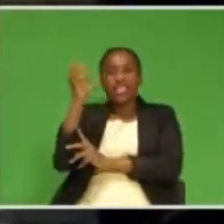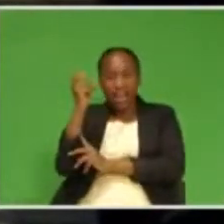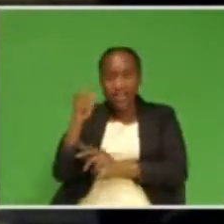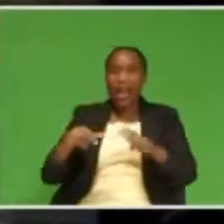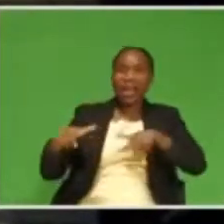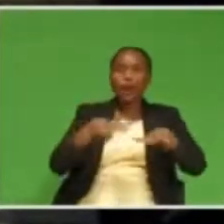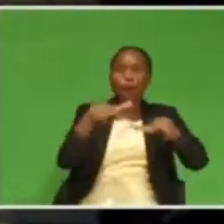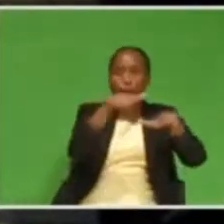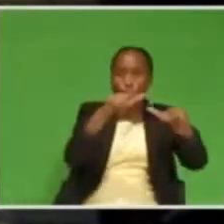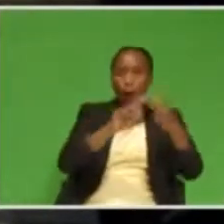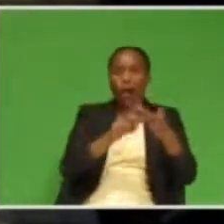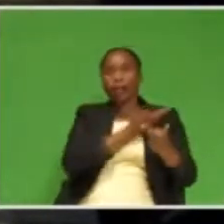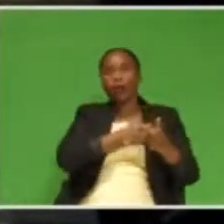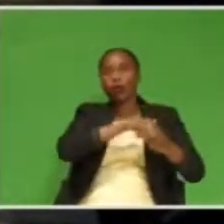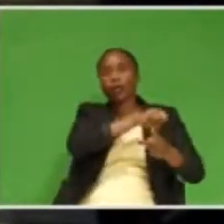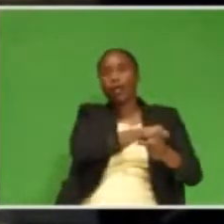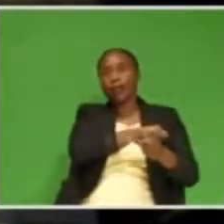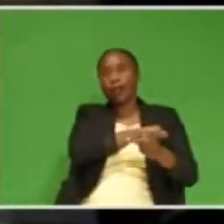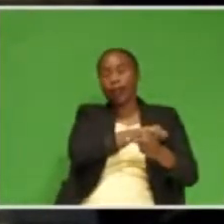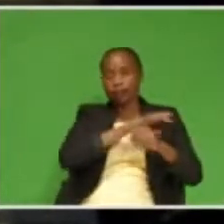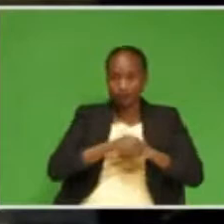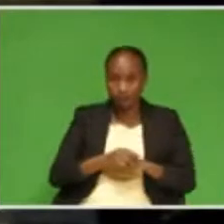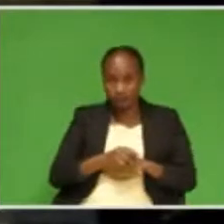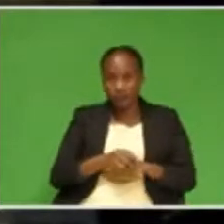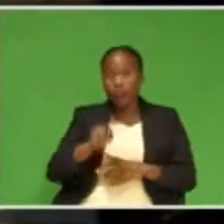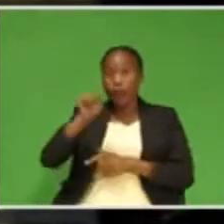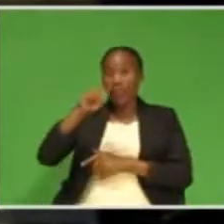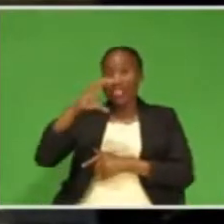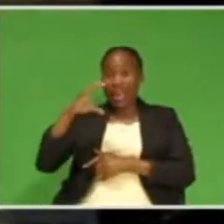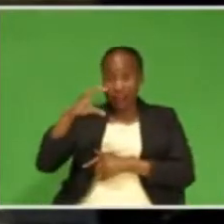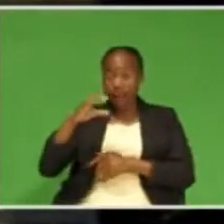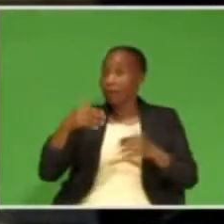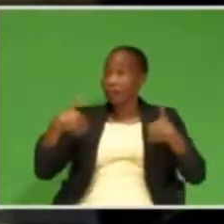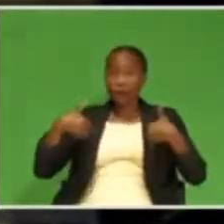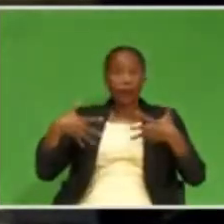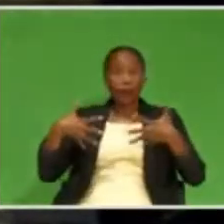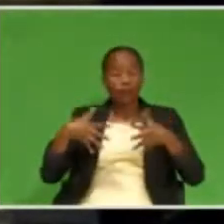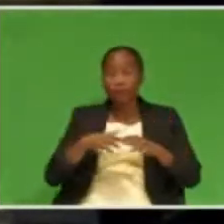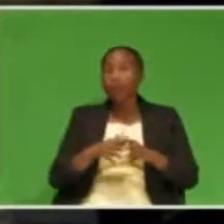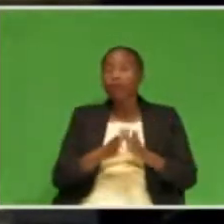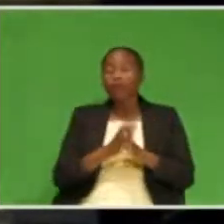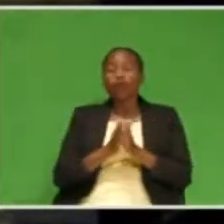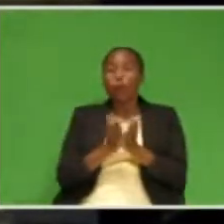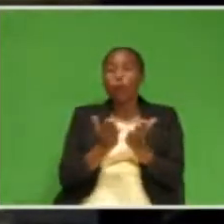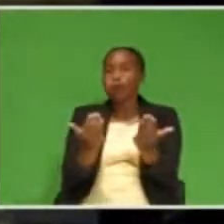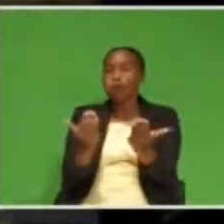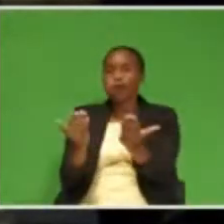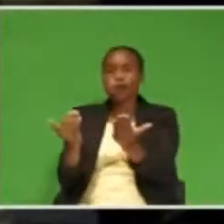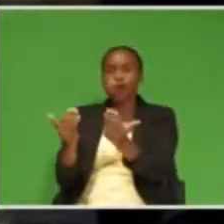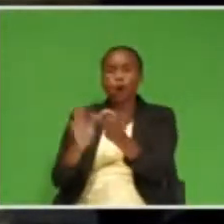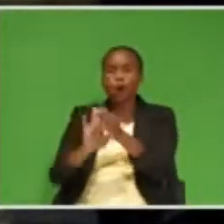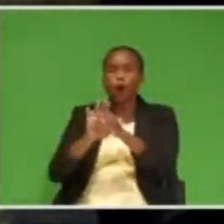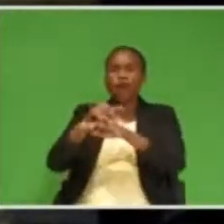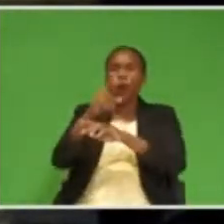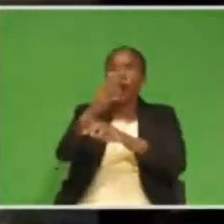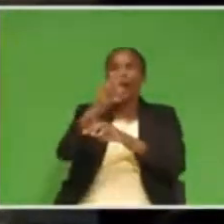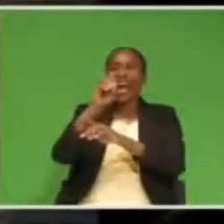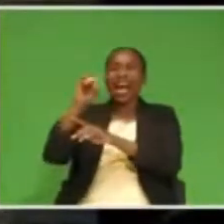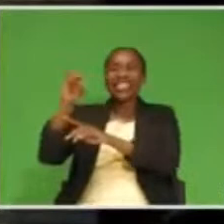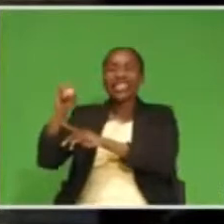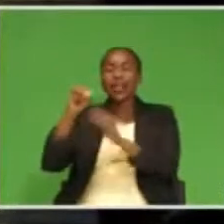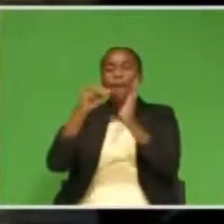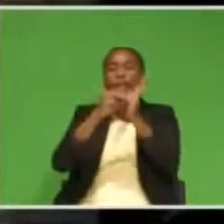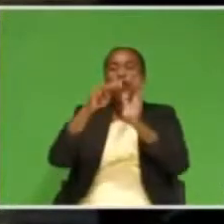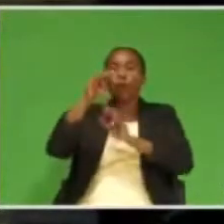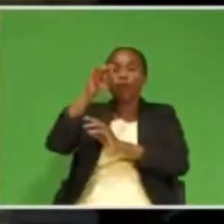and KwaZulu-Natal. The Northern Cape has already attracted well over 100 billion